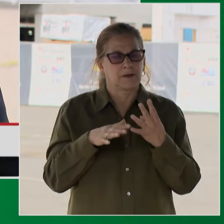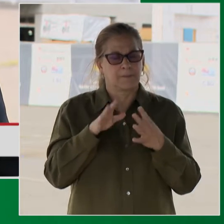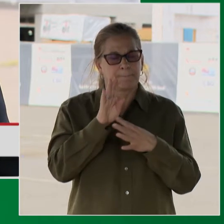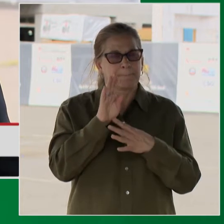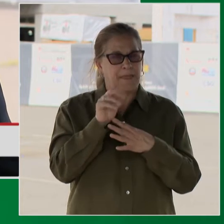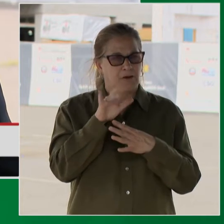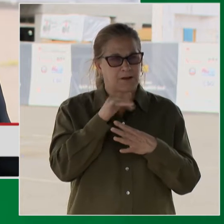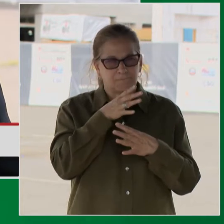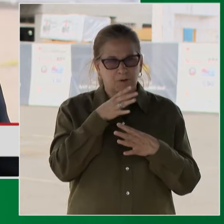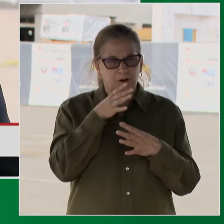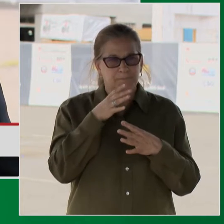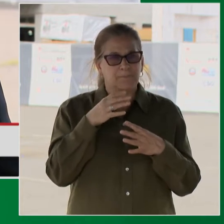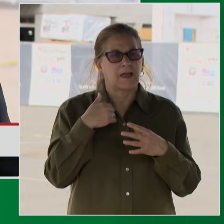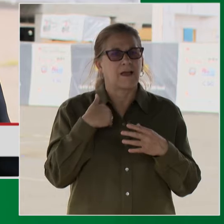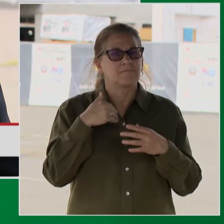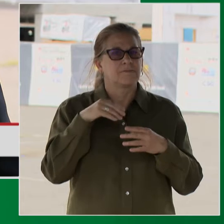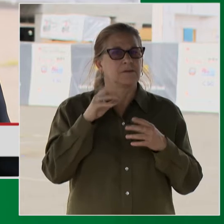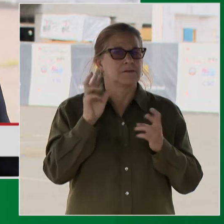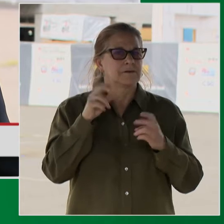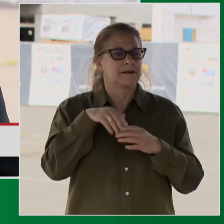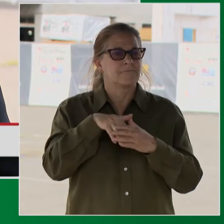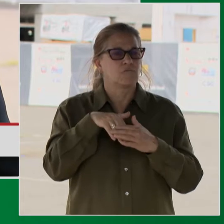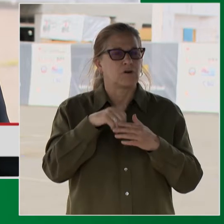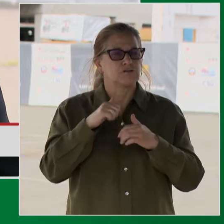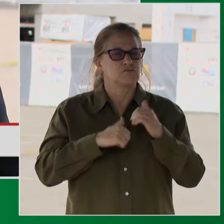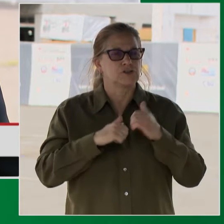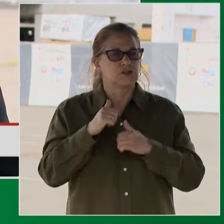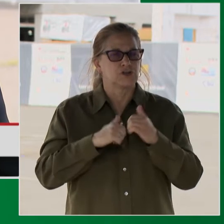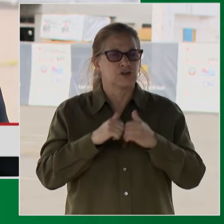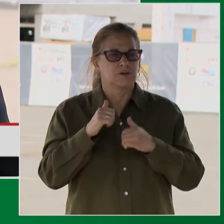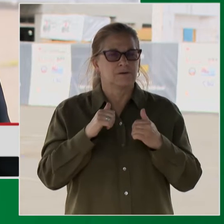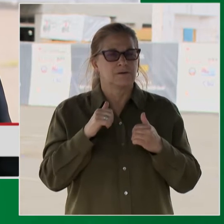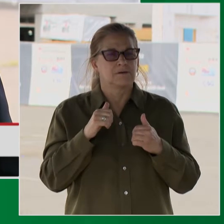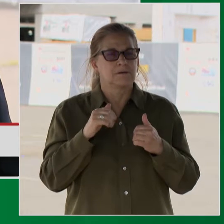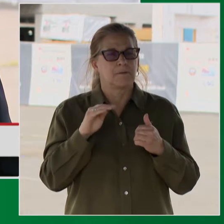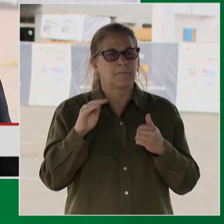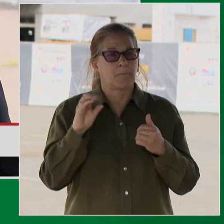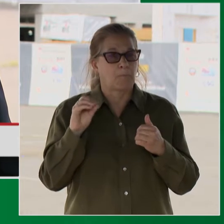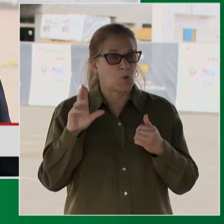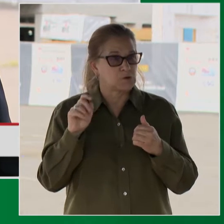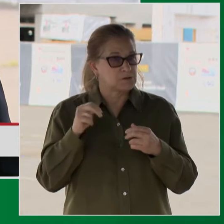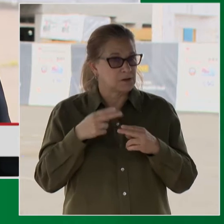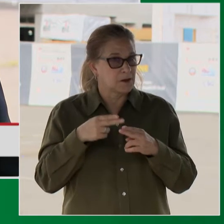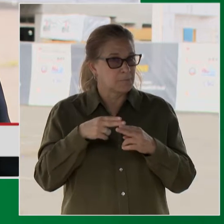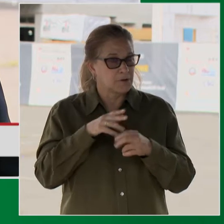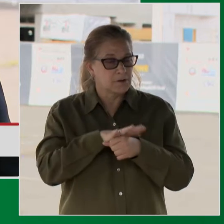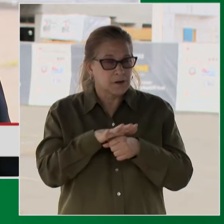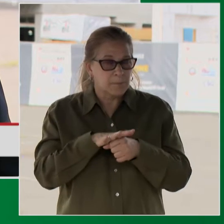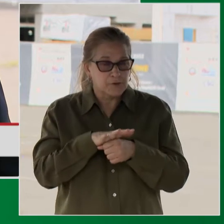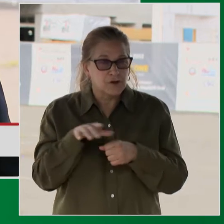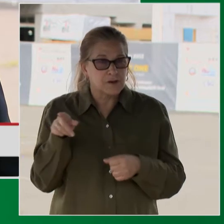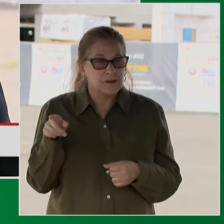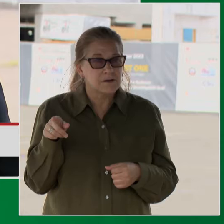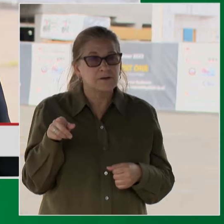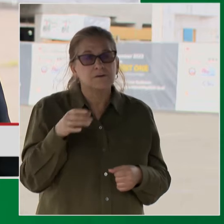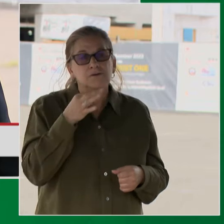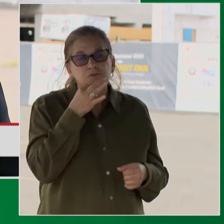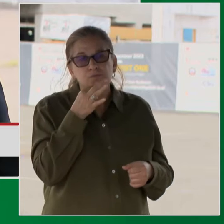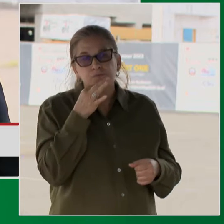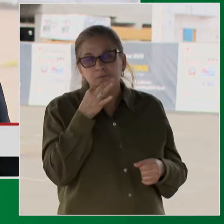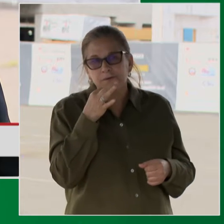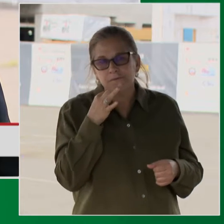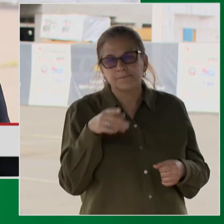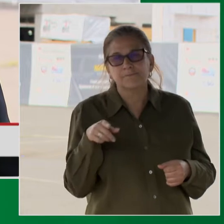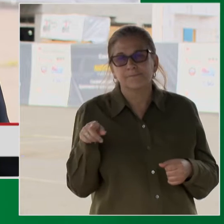it's underway. Park Morton, we would like to close on that this year. A few years ago, as you recall, we went out and